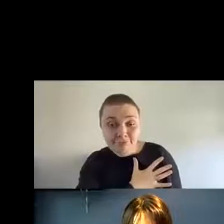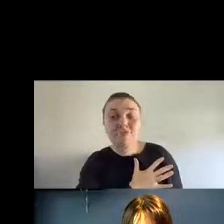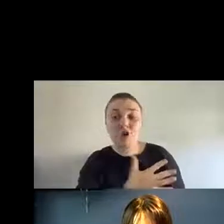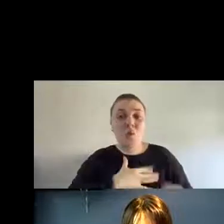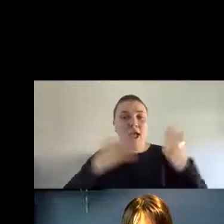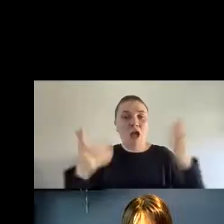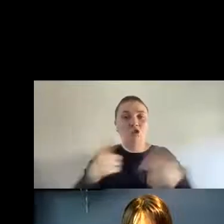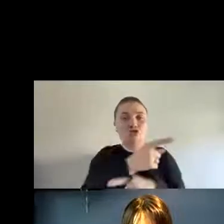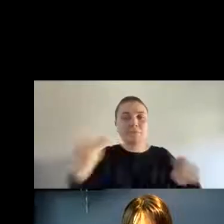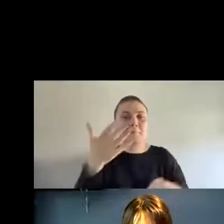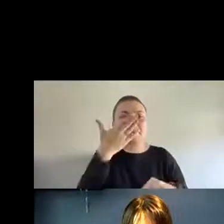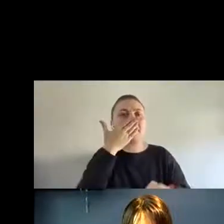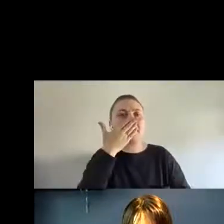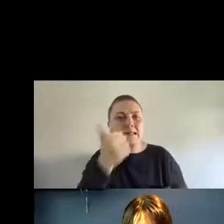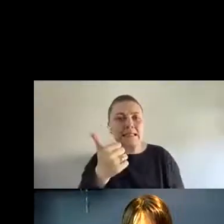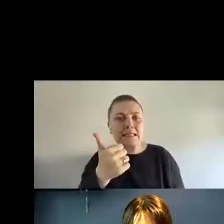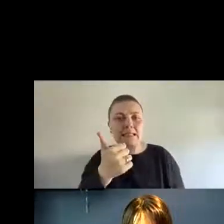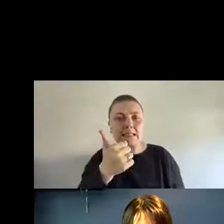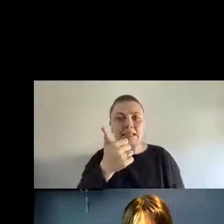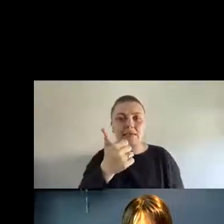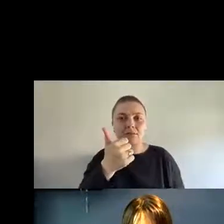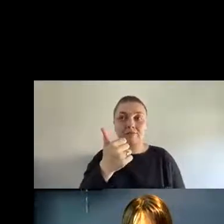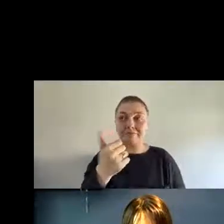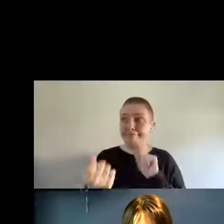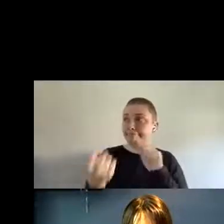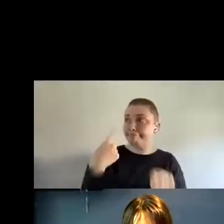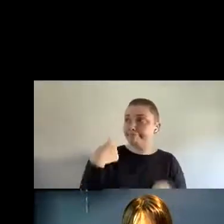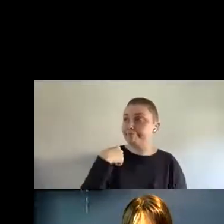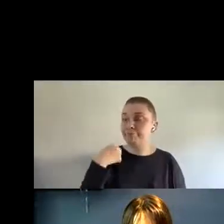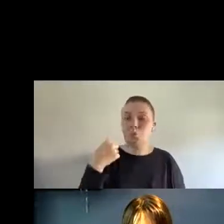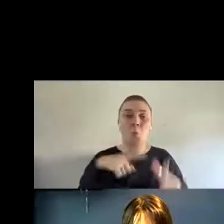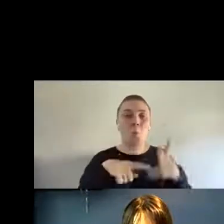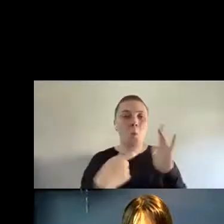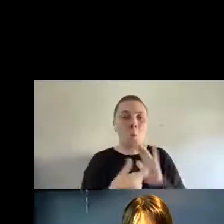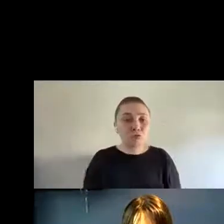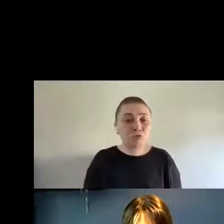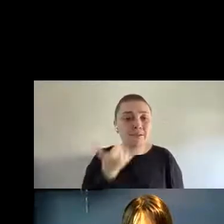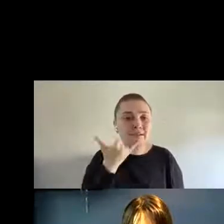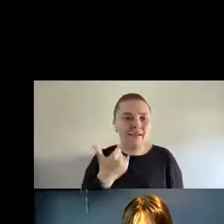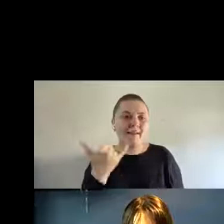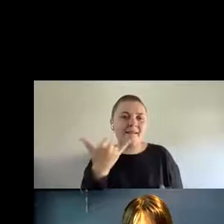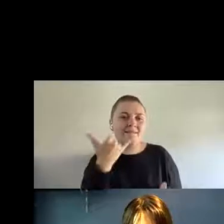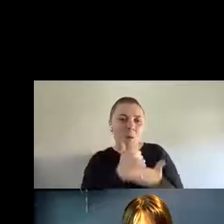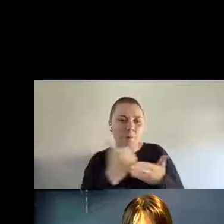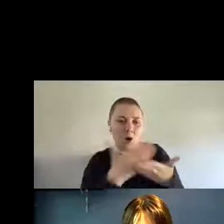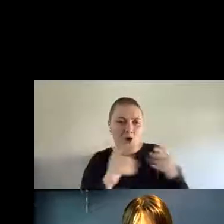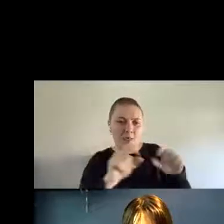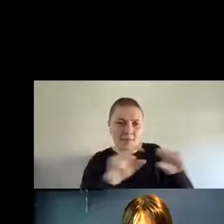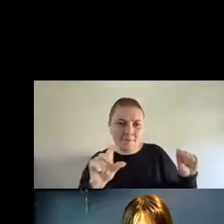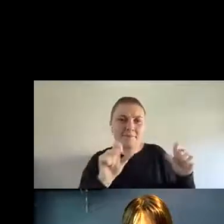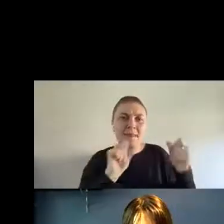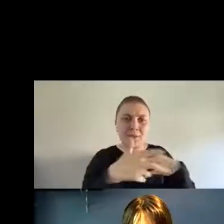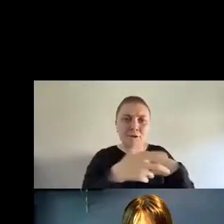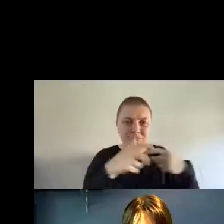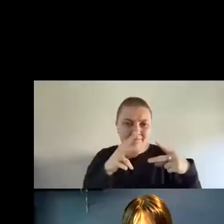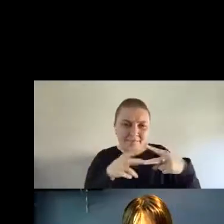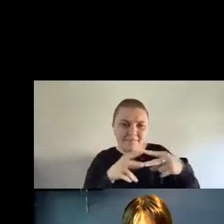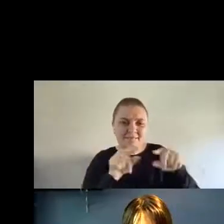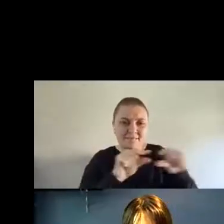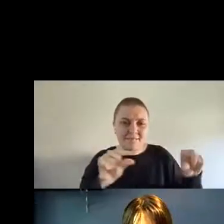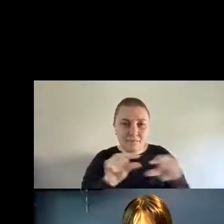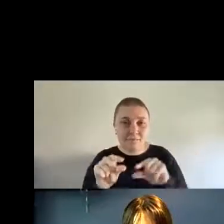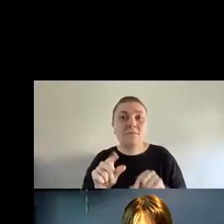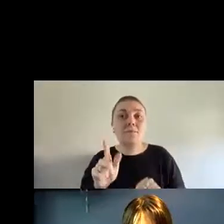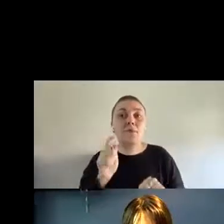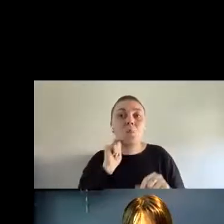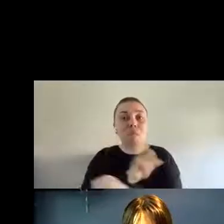everybody to please shoot me an email or give me a ring. My phone number's up there and my email address is up there too. And that will also be sent